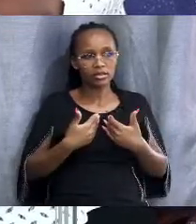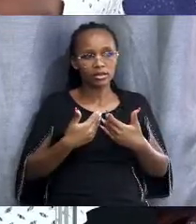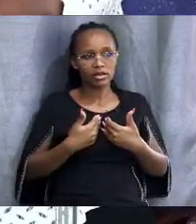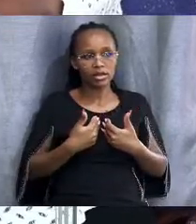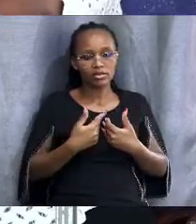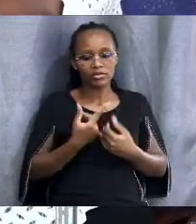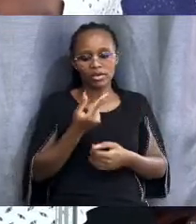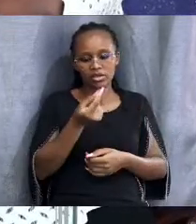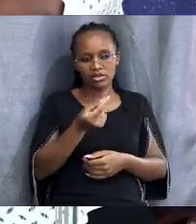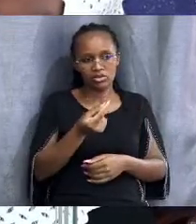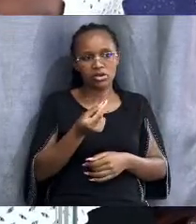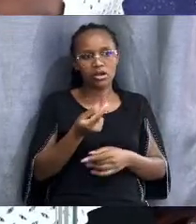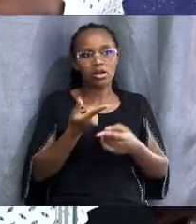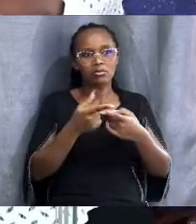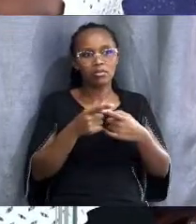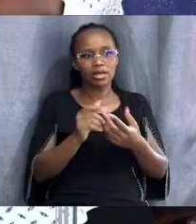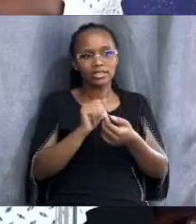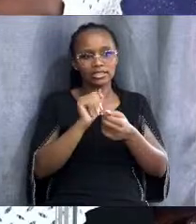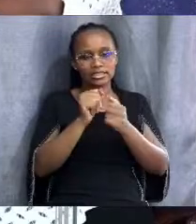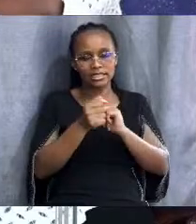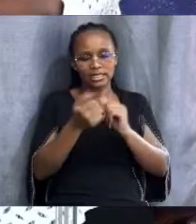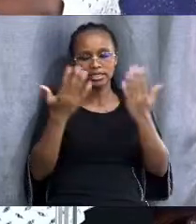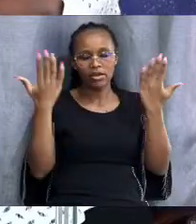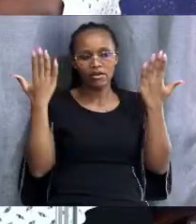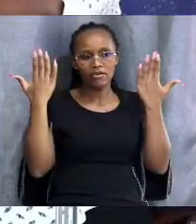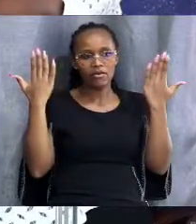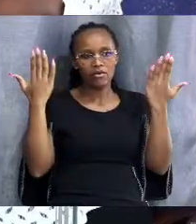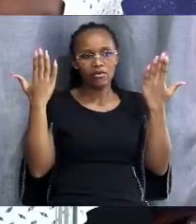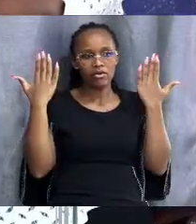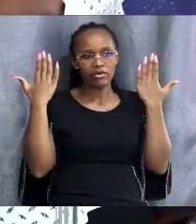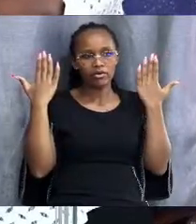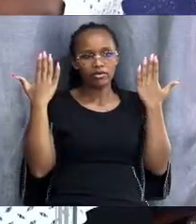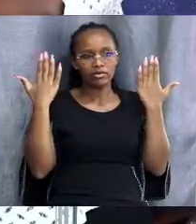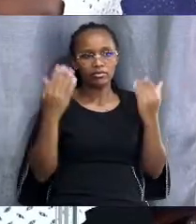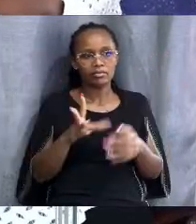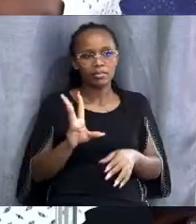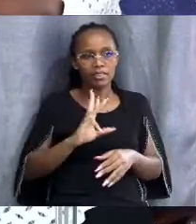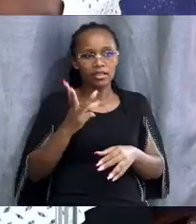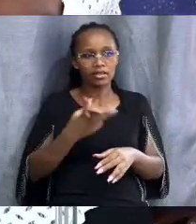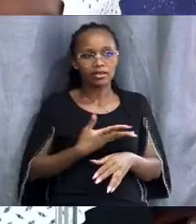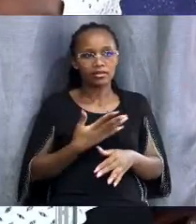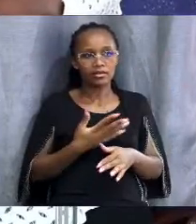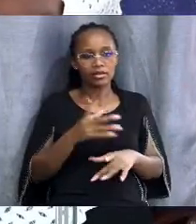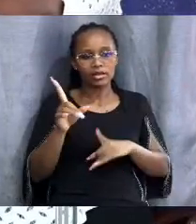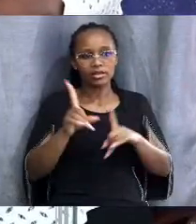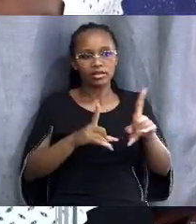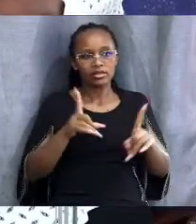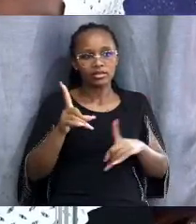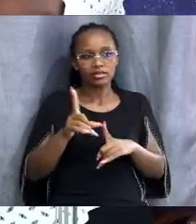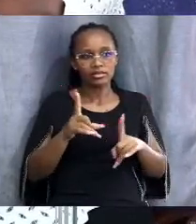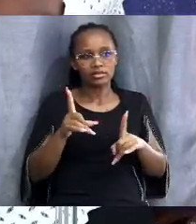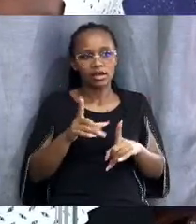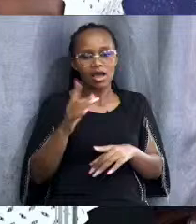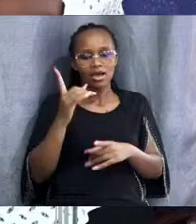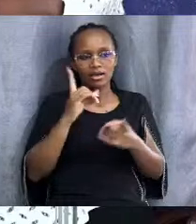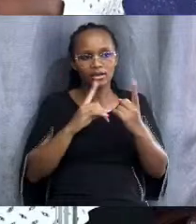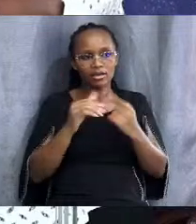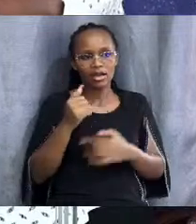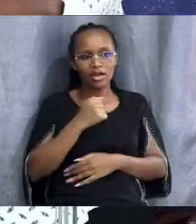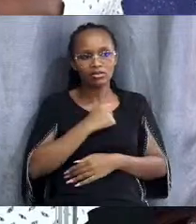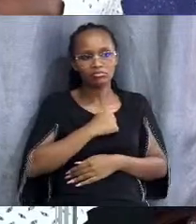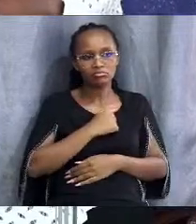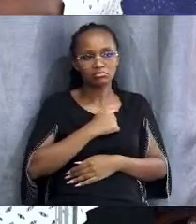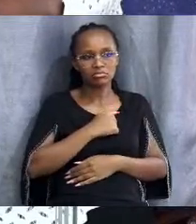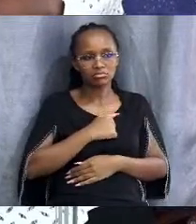brief, but its impact is everlasting. My dear Jade, as I navigate the journey of grief, I find solace